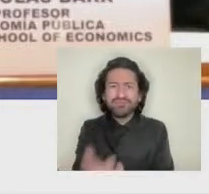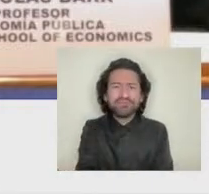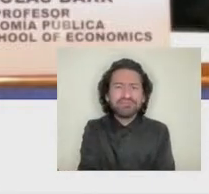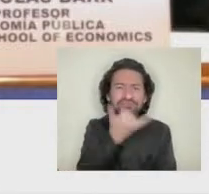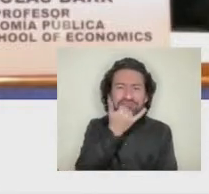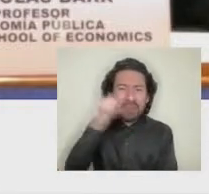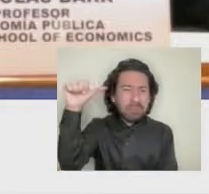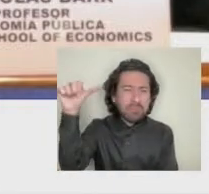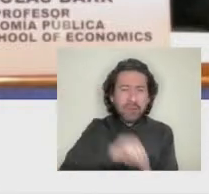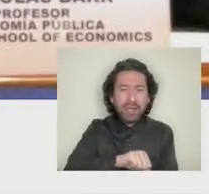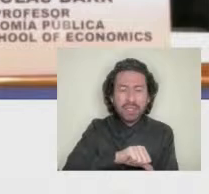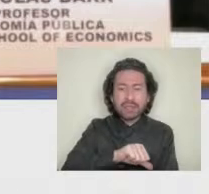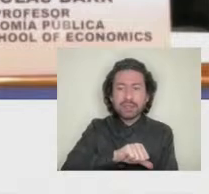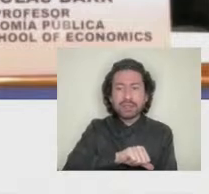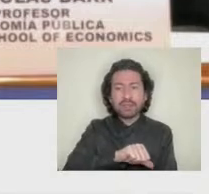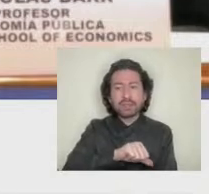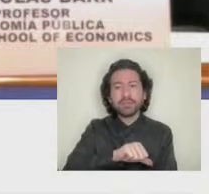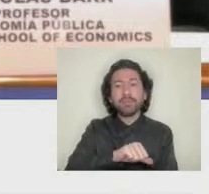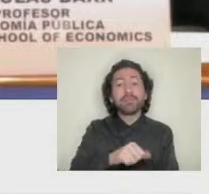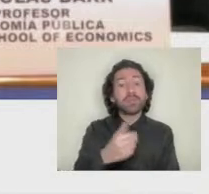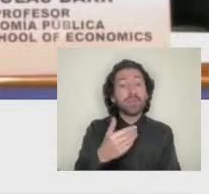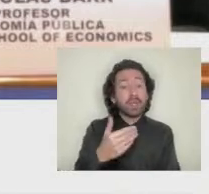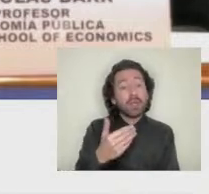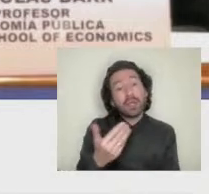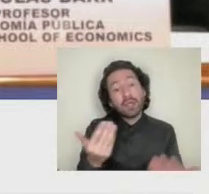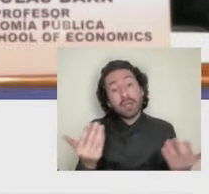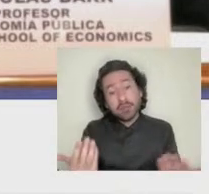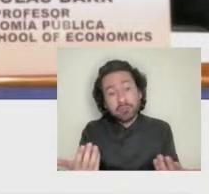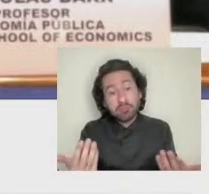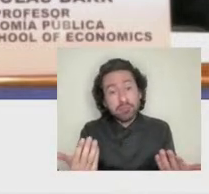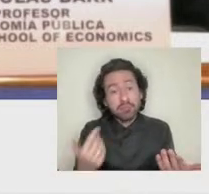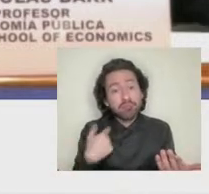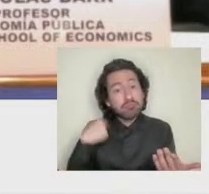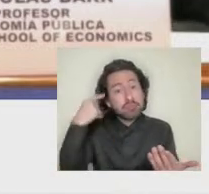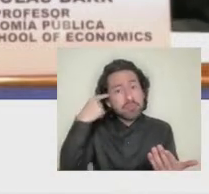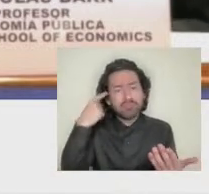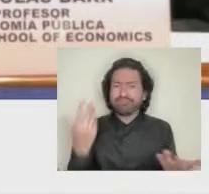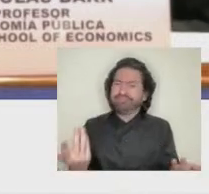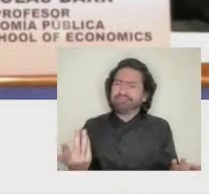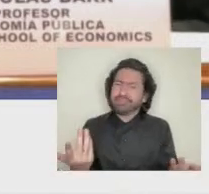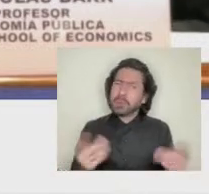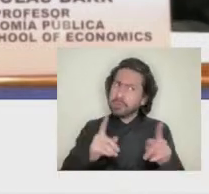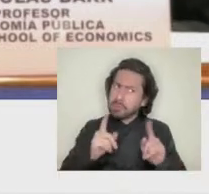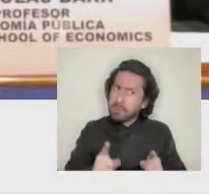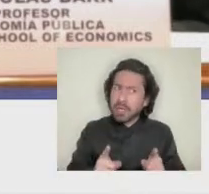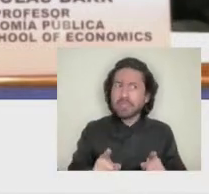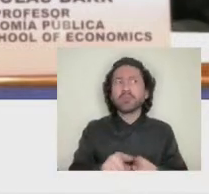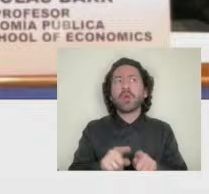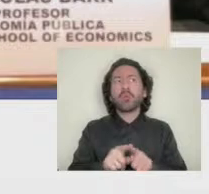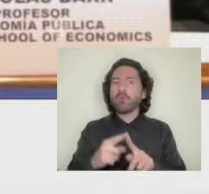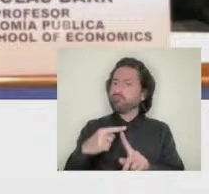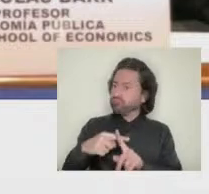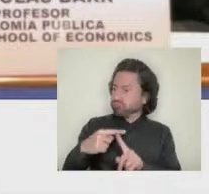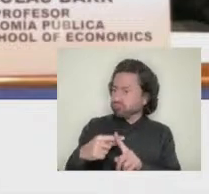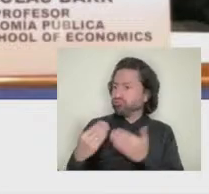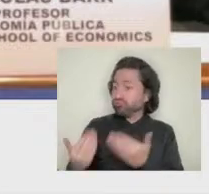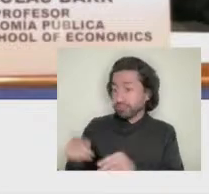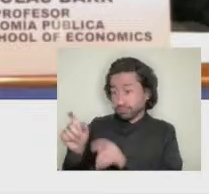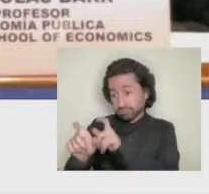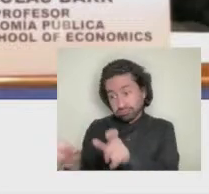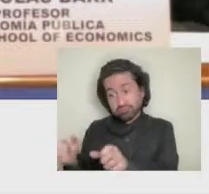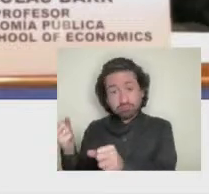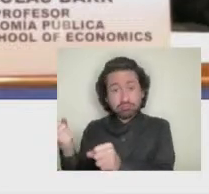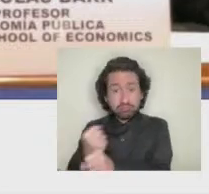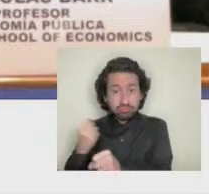it seems to me obvious that you should have prorated benefits, and a worker that has only a quarter of